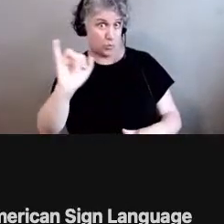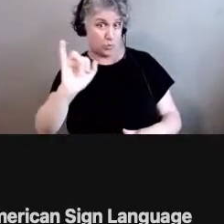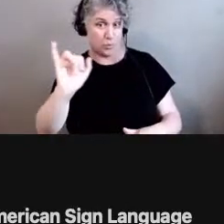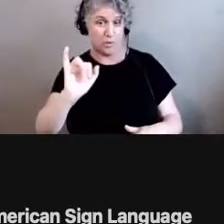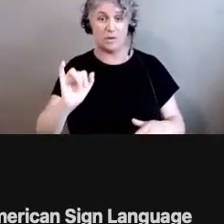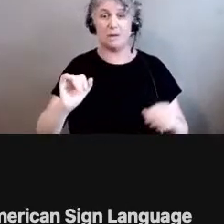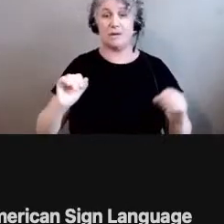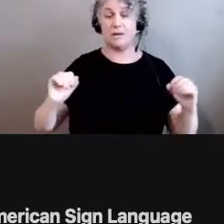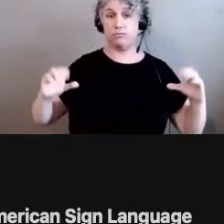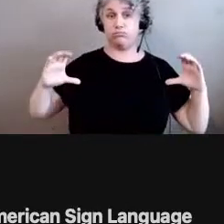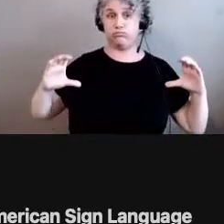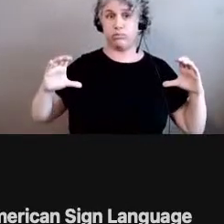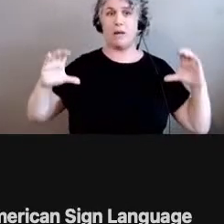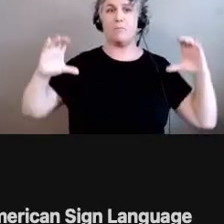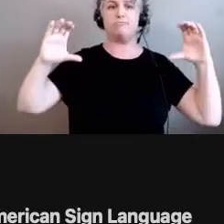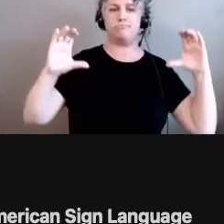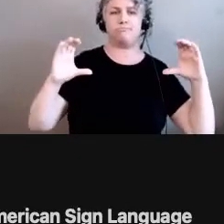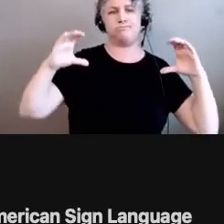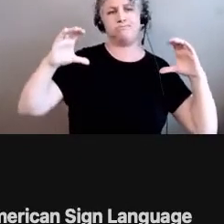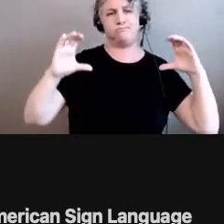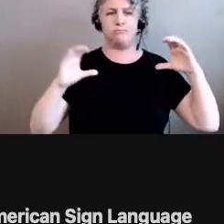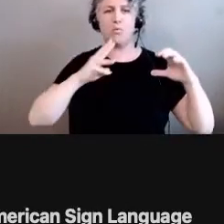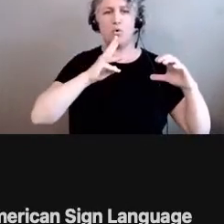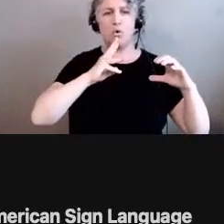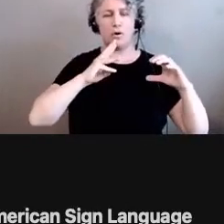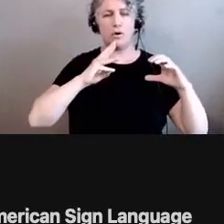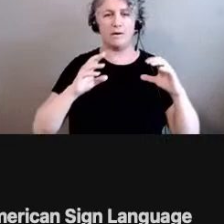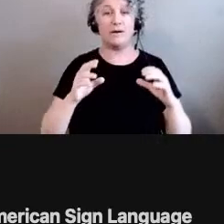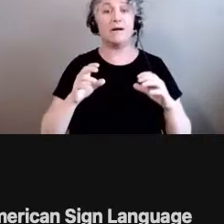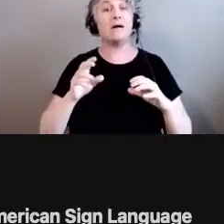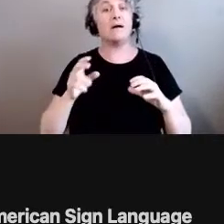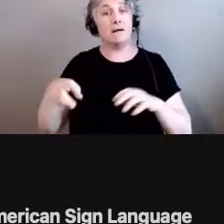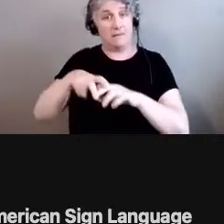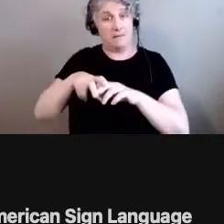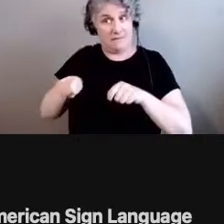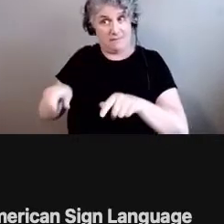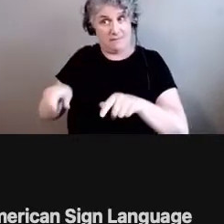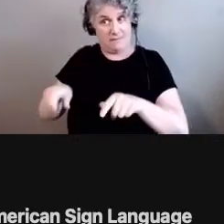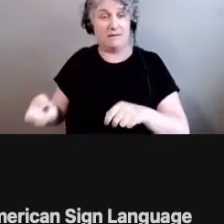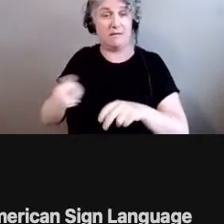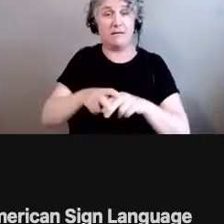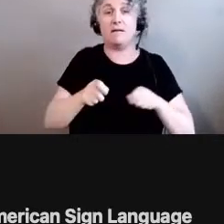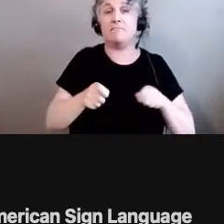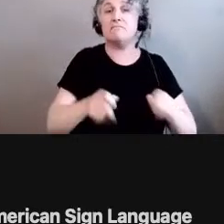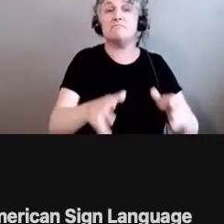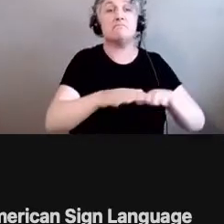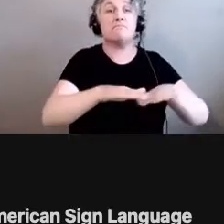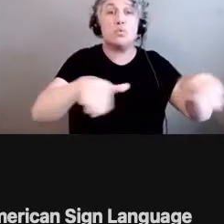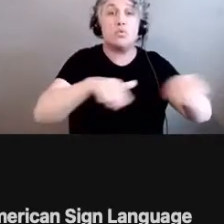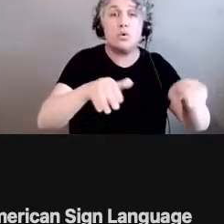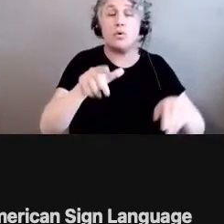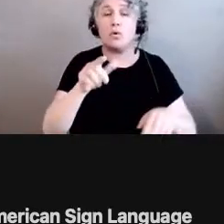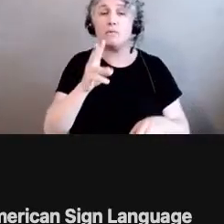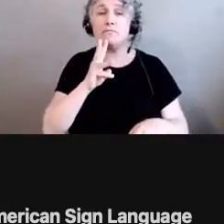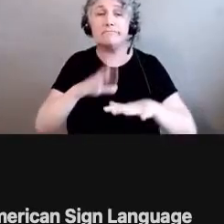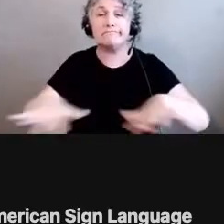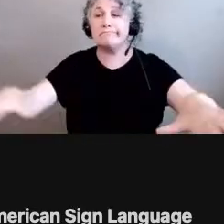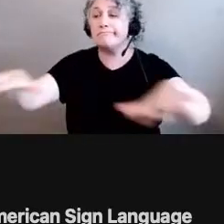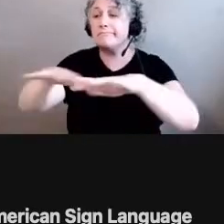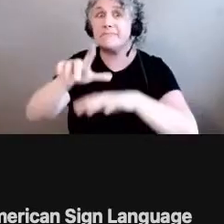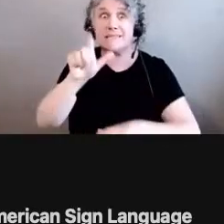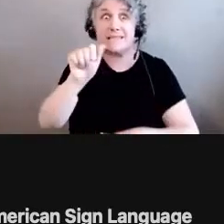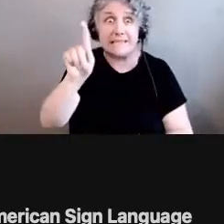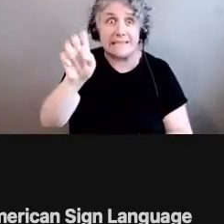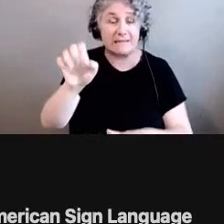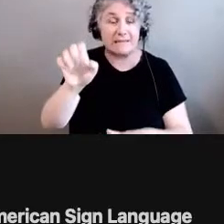buoyant. Wheelchair users can be pushed straight into a pool or lake and play right along with everyone else. This also can be checked